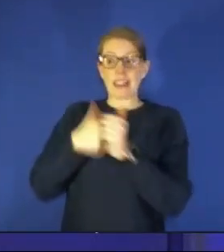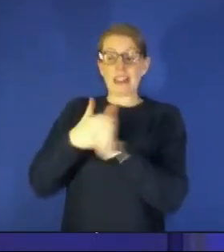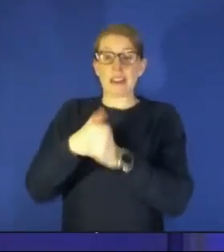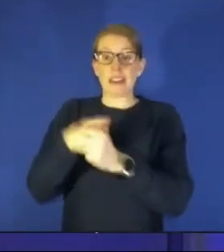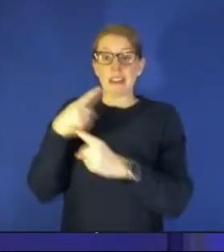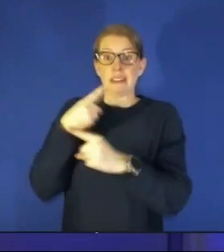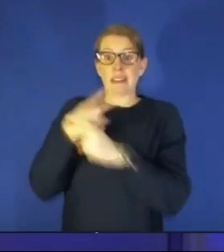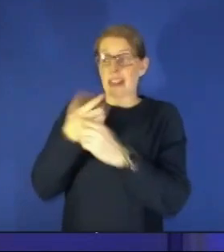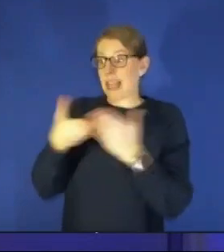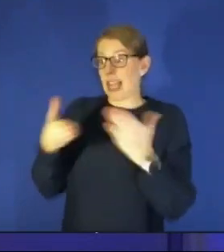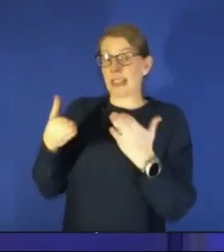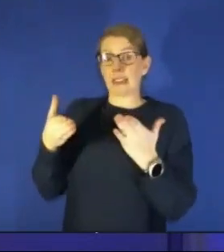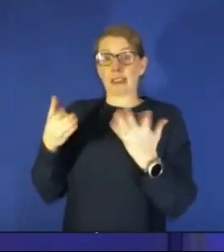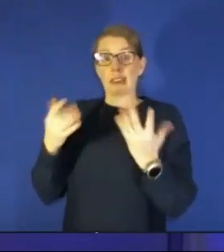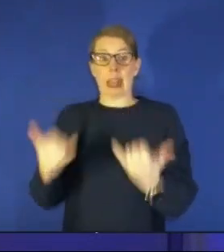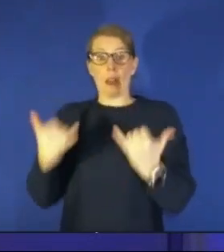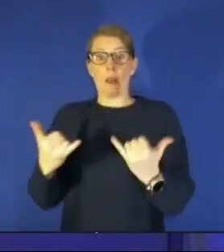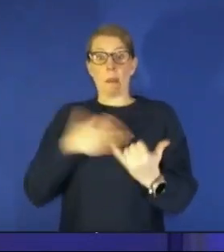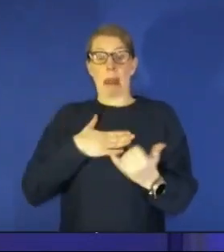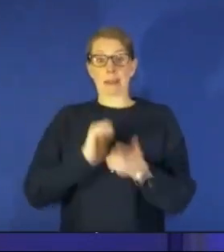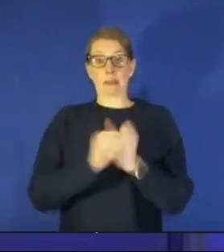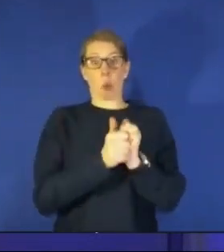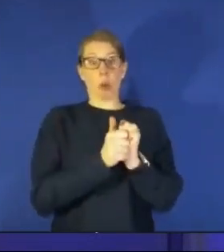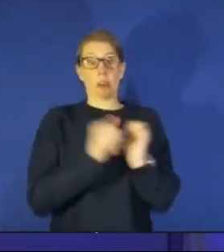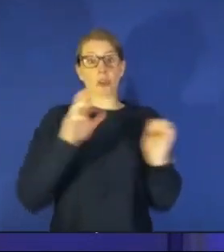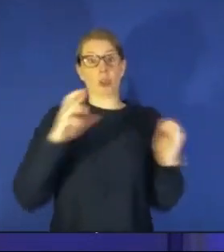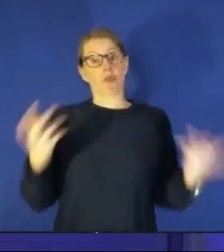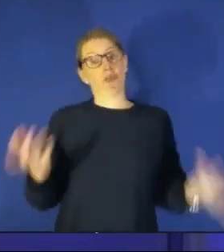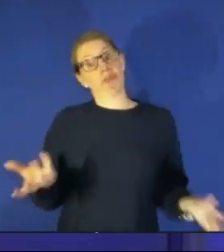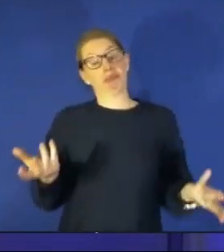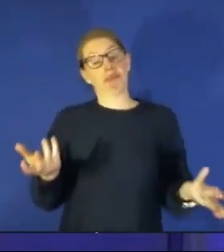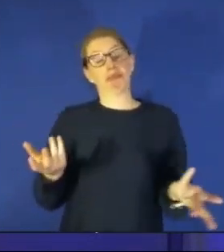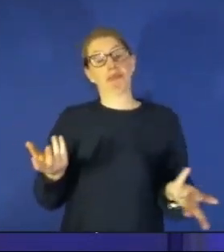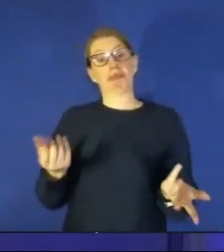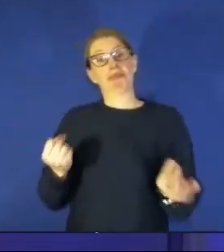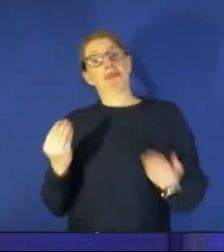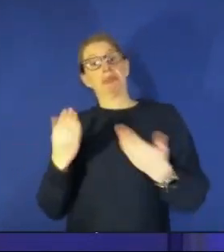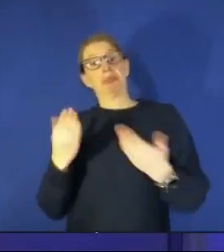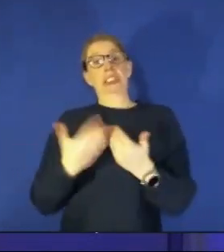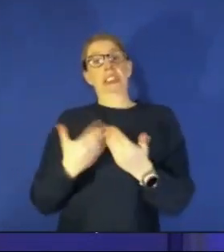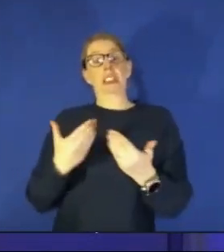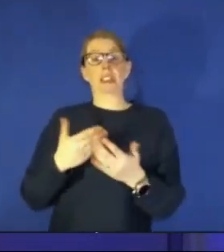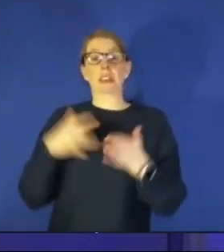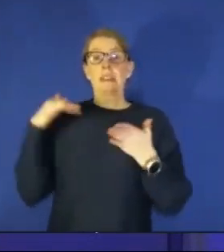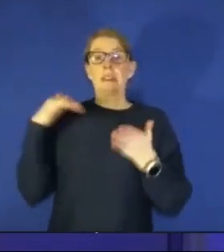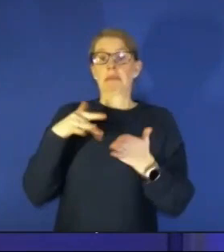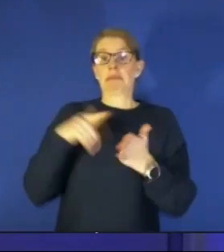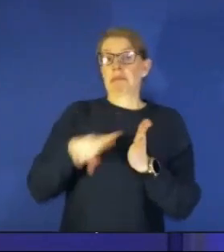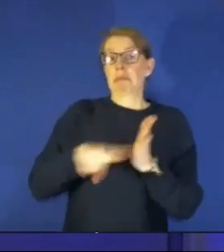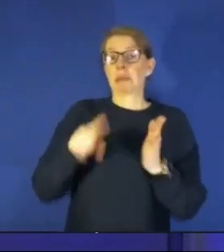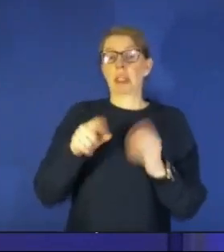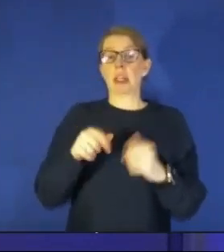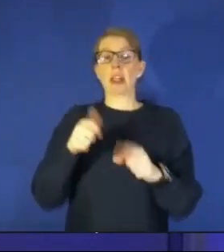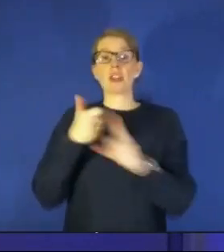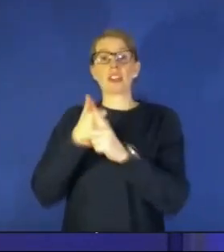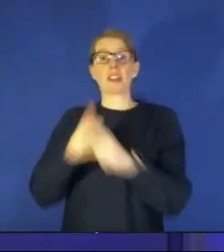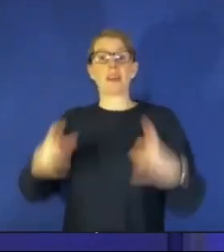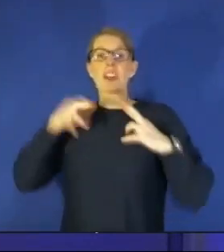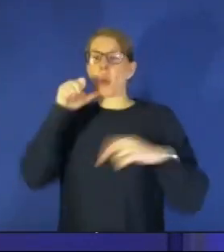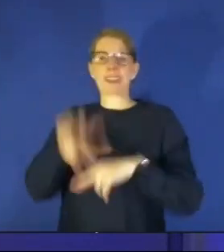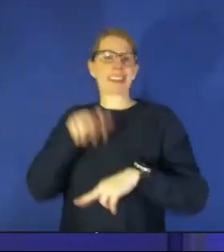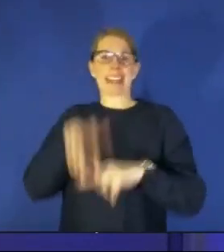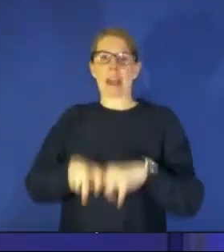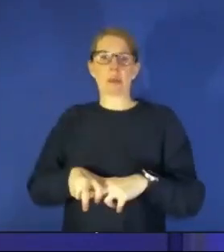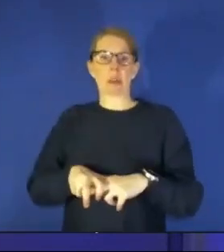doing, and mine's sports. So that's a pretty easy thing to do. But I would tell anybody out there, when you retire, don't sit down. Just